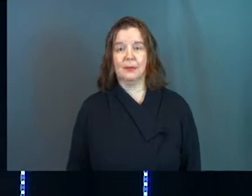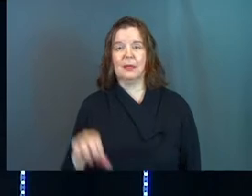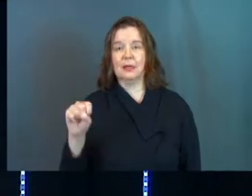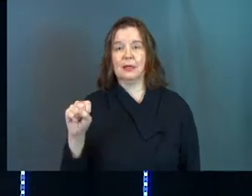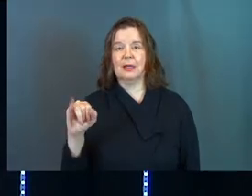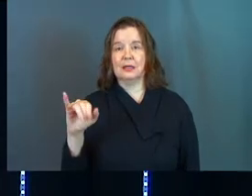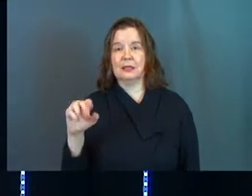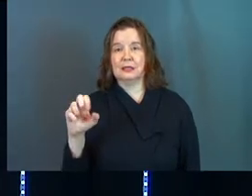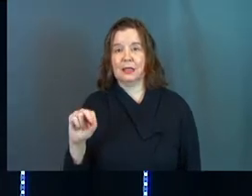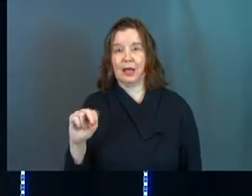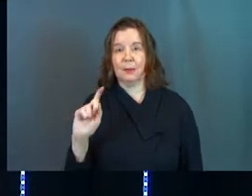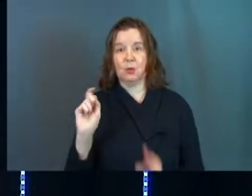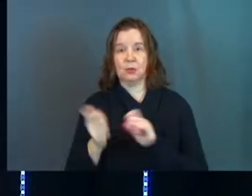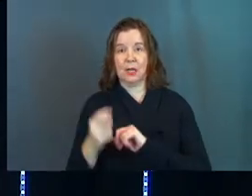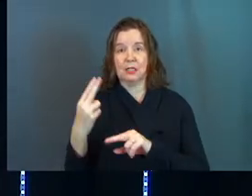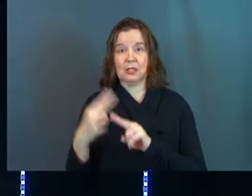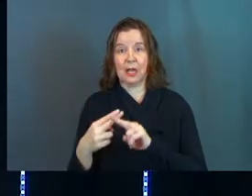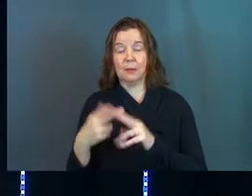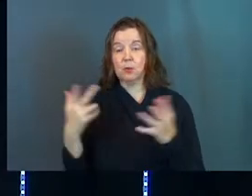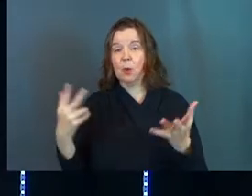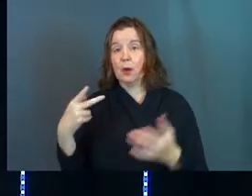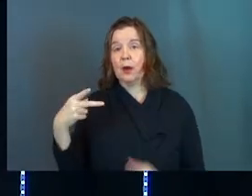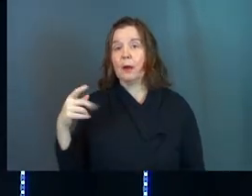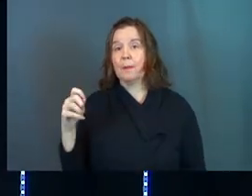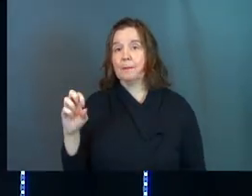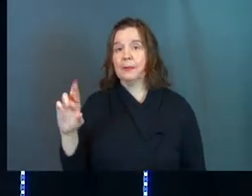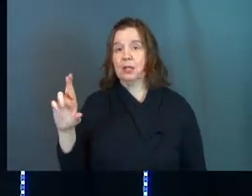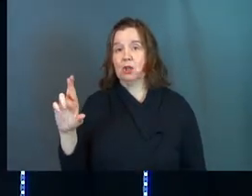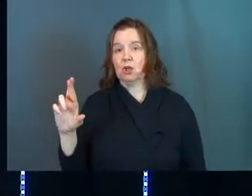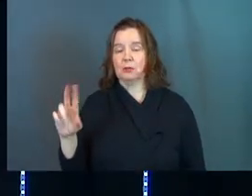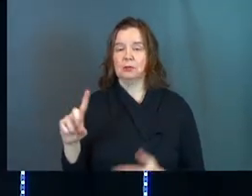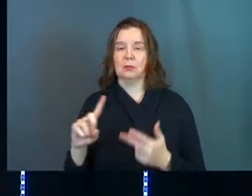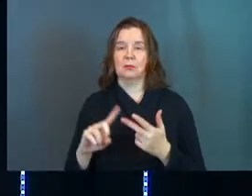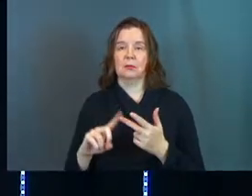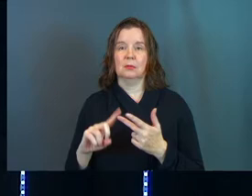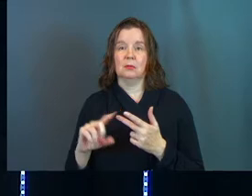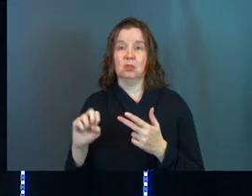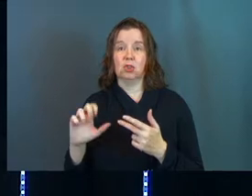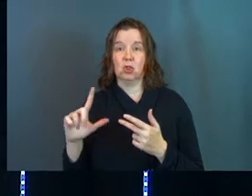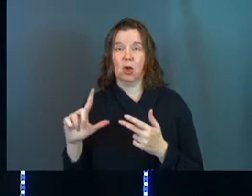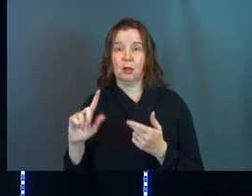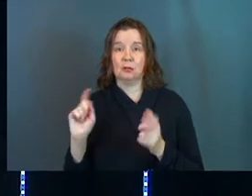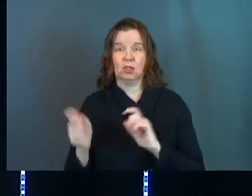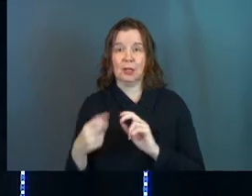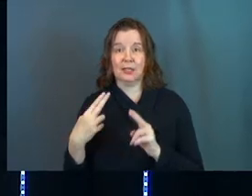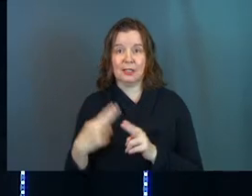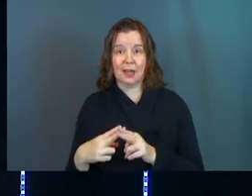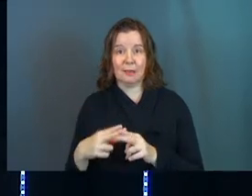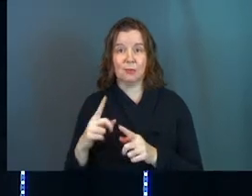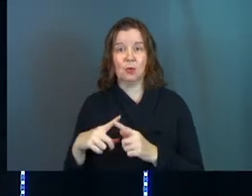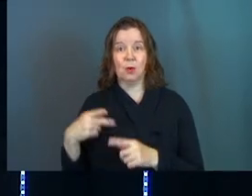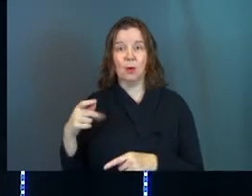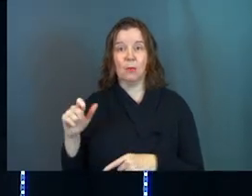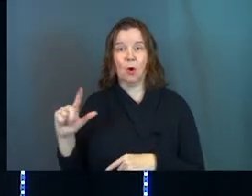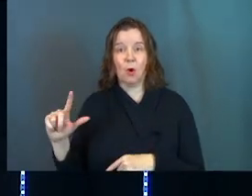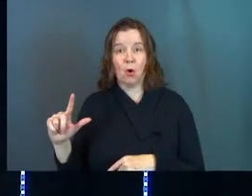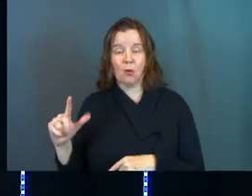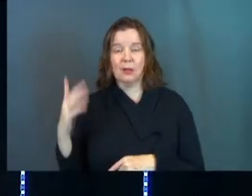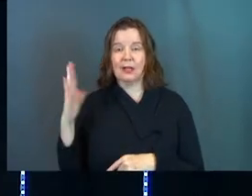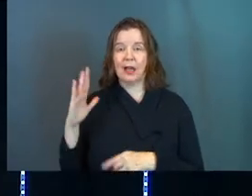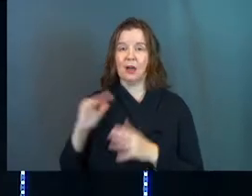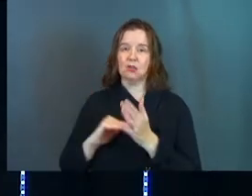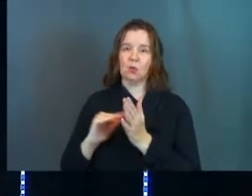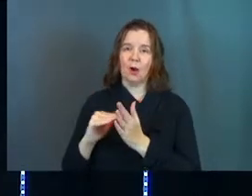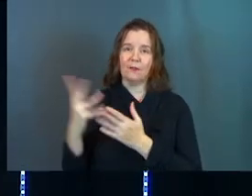Simon was renamed to Peter. Saul was renamed to Paul. God